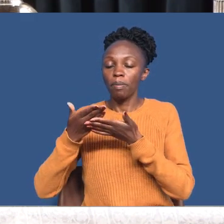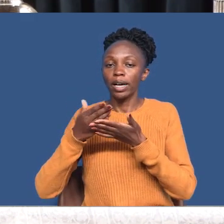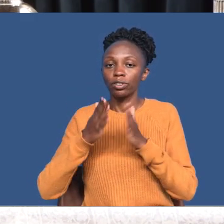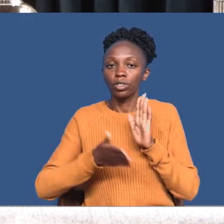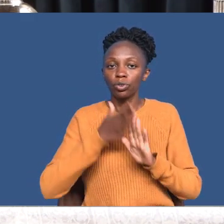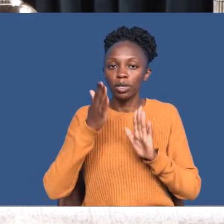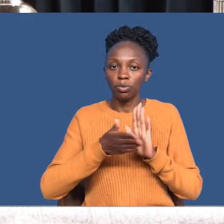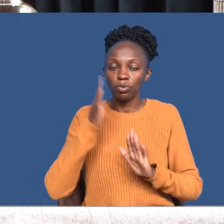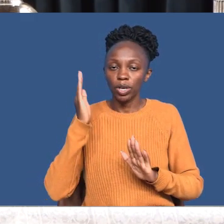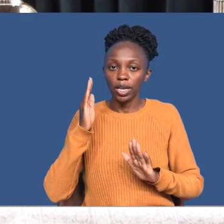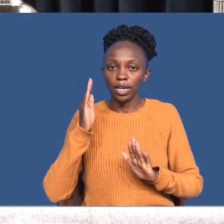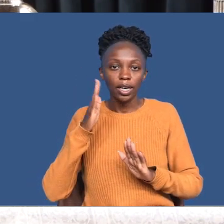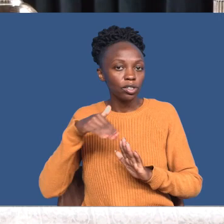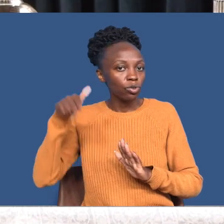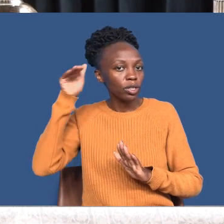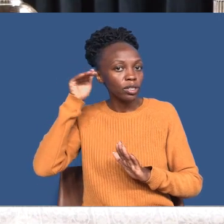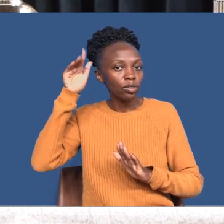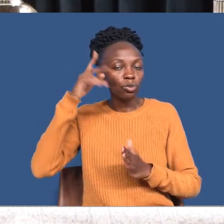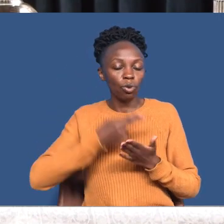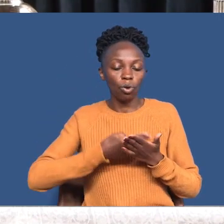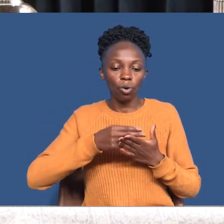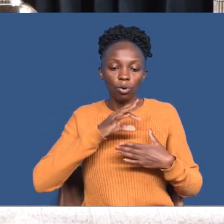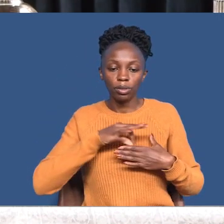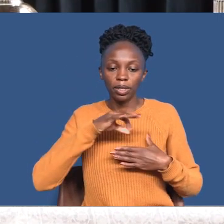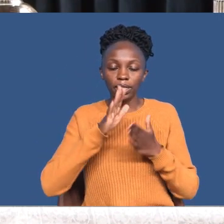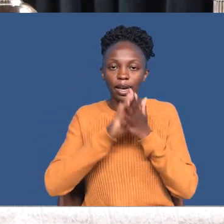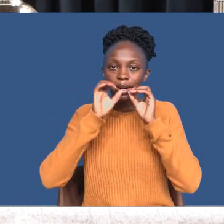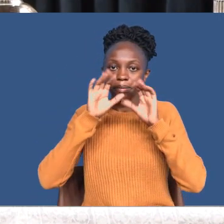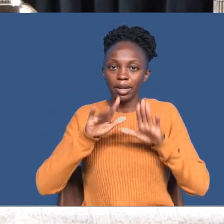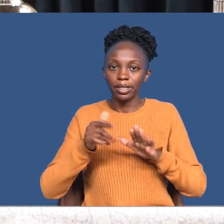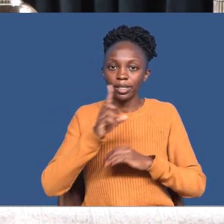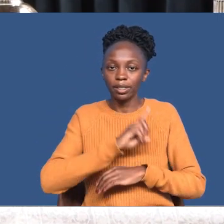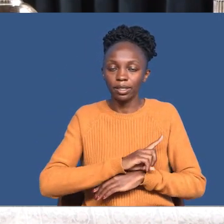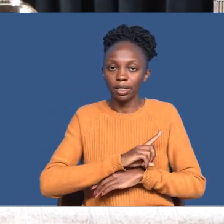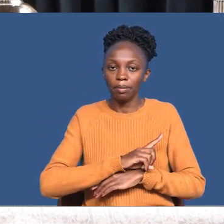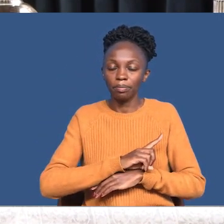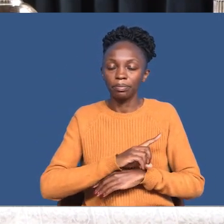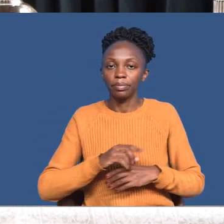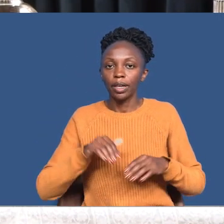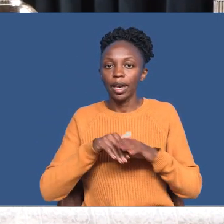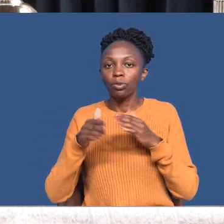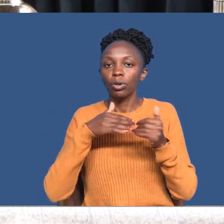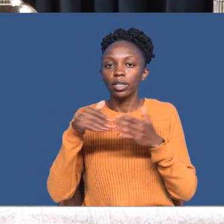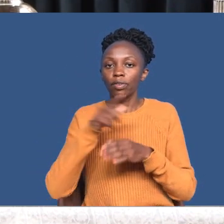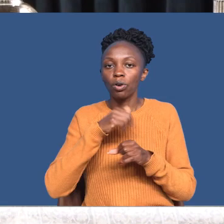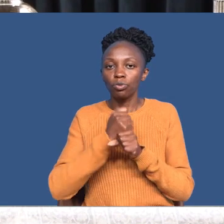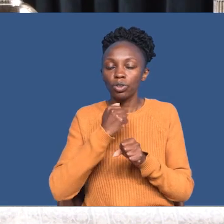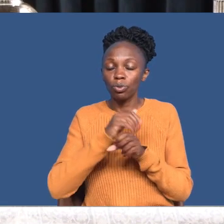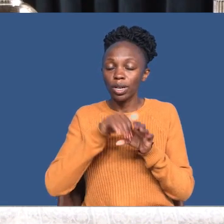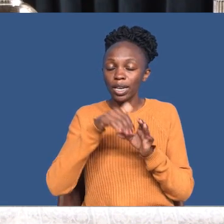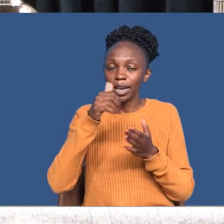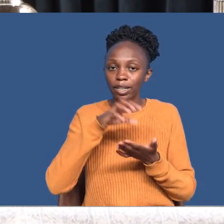in listening to the Holy Spirit. And bless this day in all that we do. In any situation